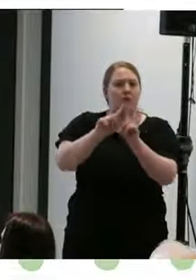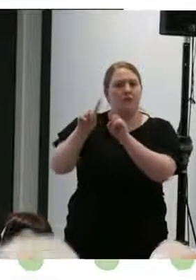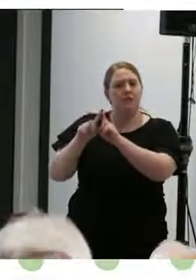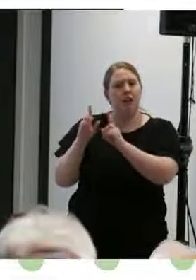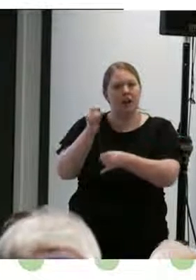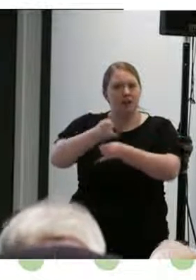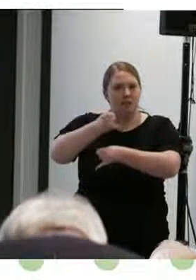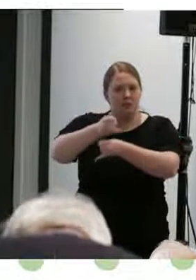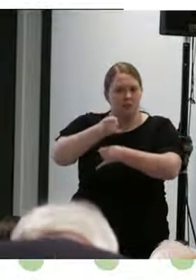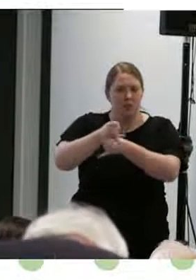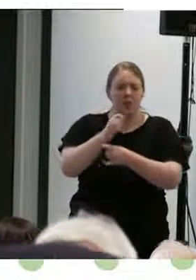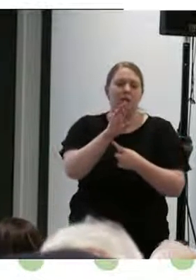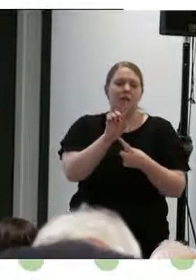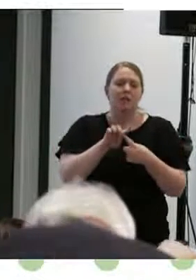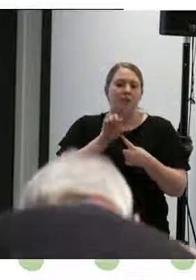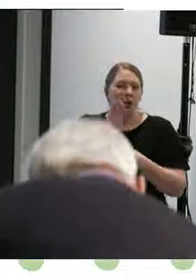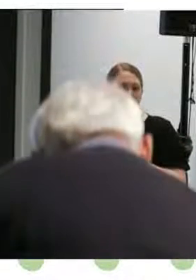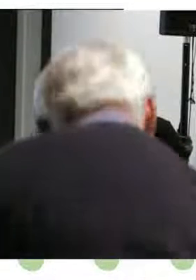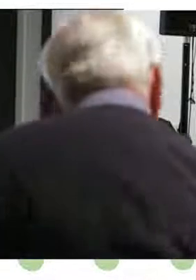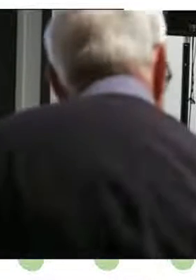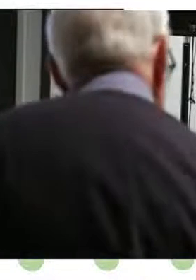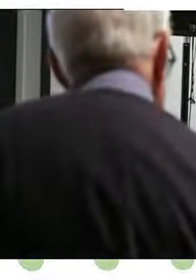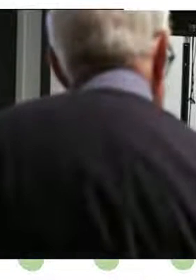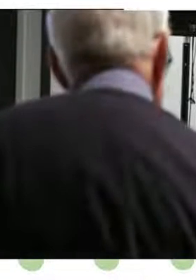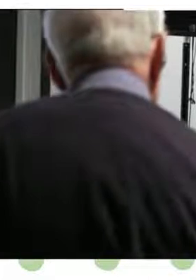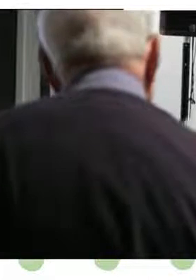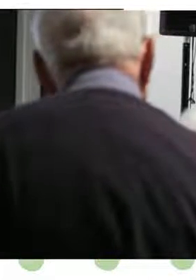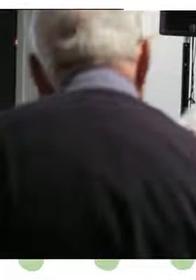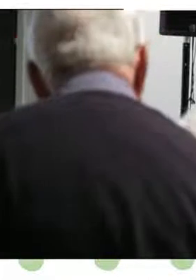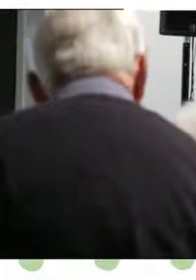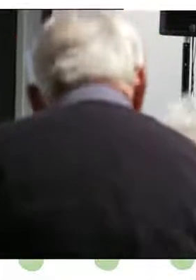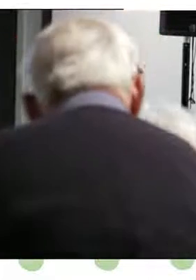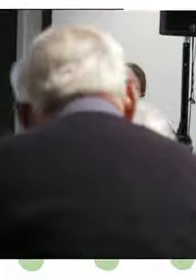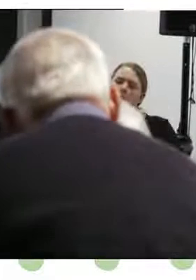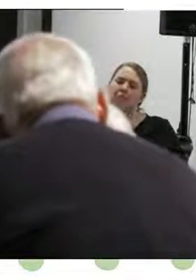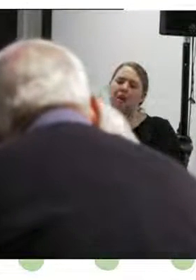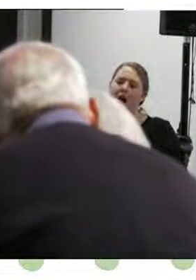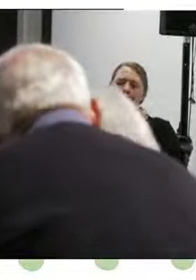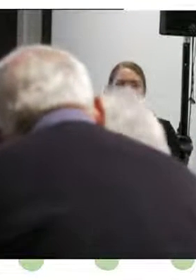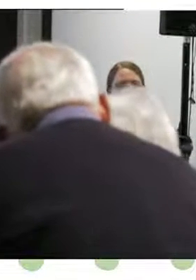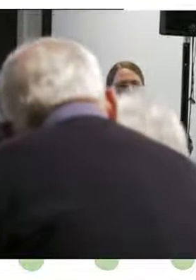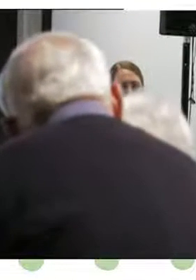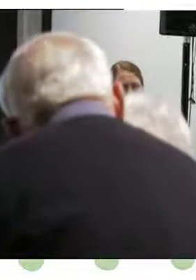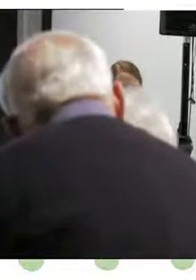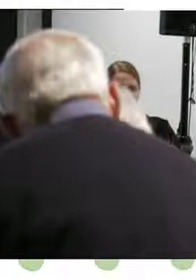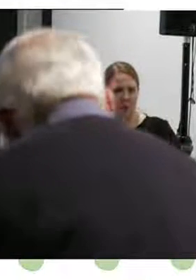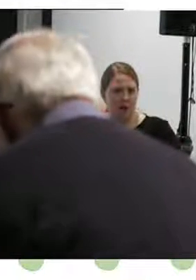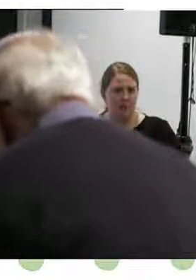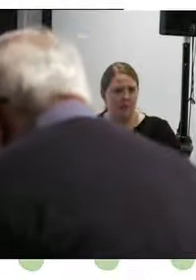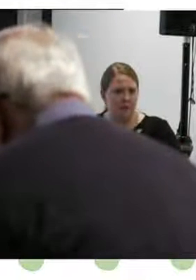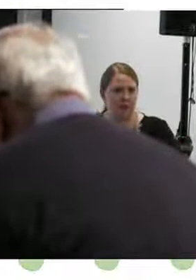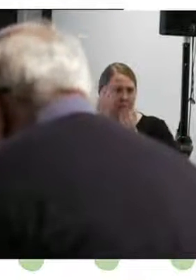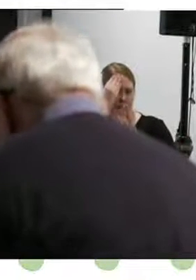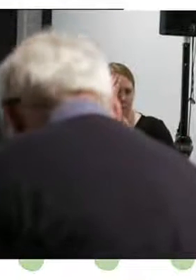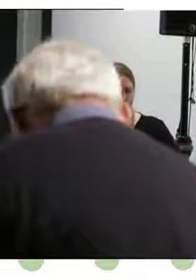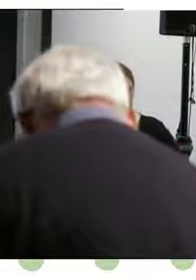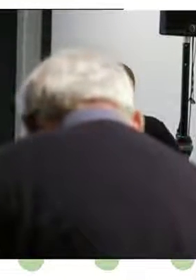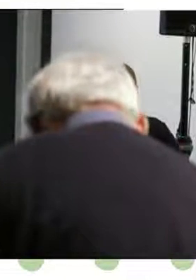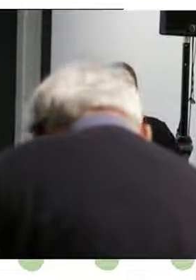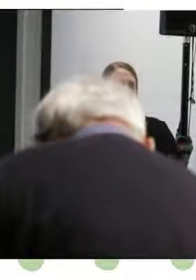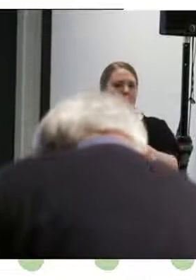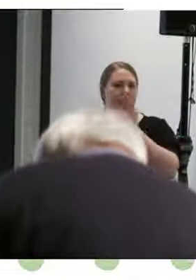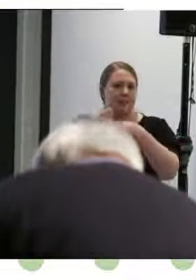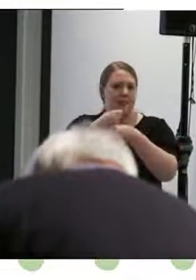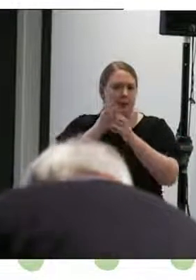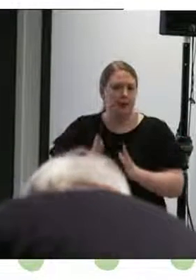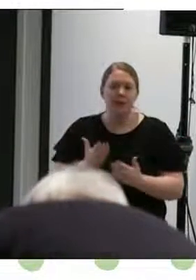American Enterprise Institute, bringing expertise in qualitative methods to policymakers. We are grateful that Dr. Silva took the time